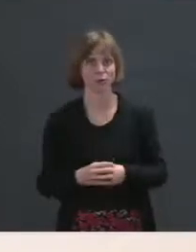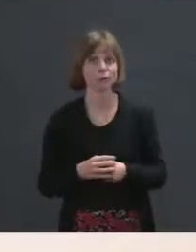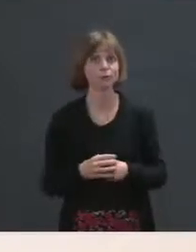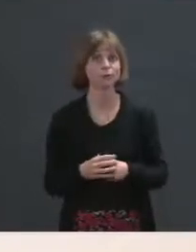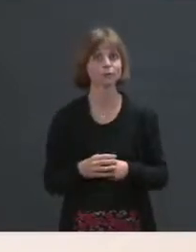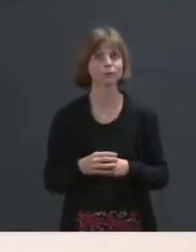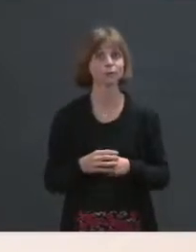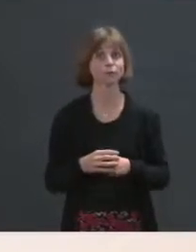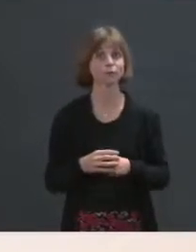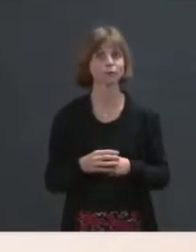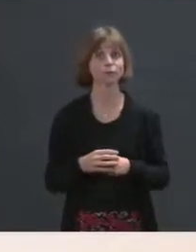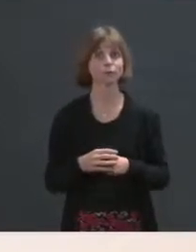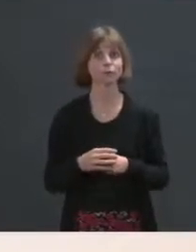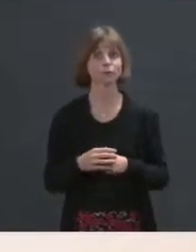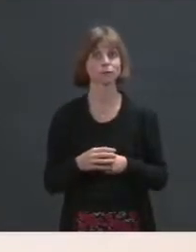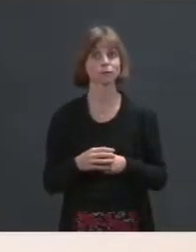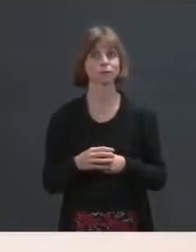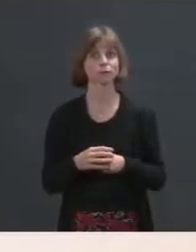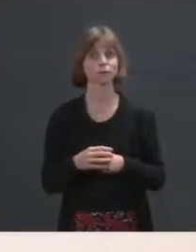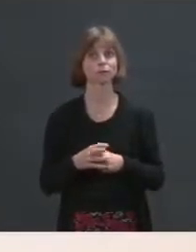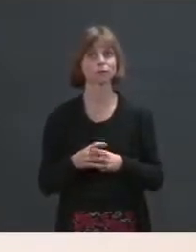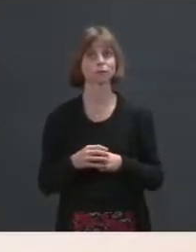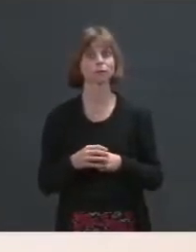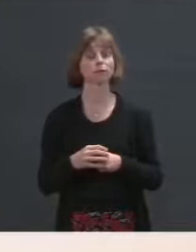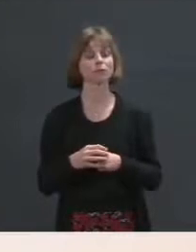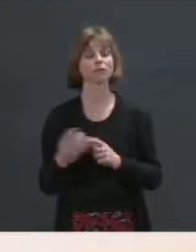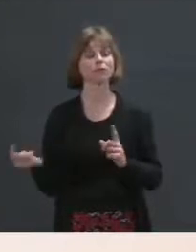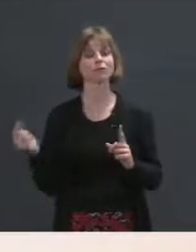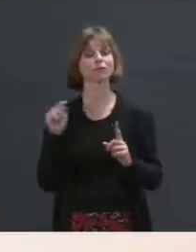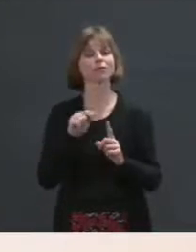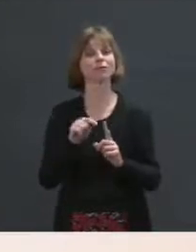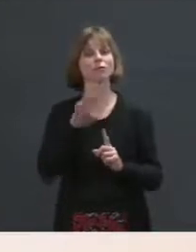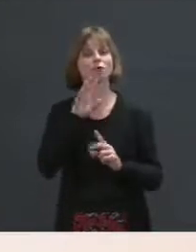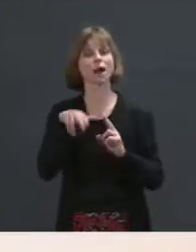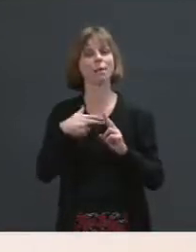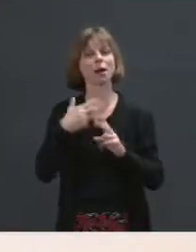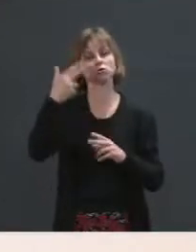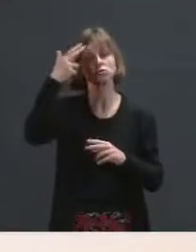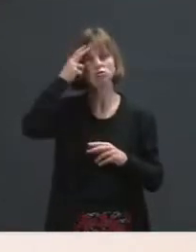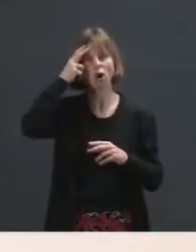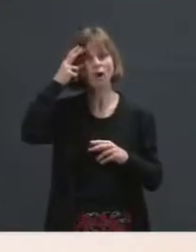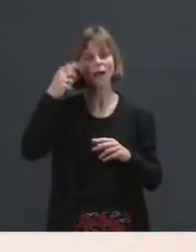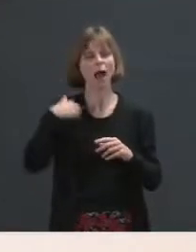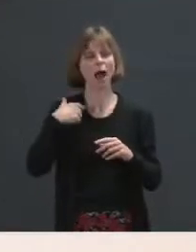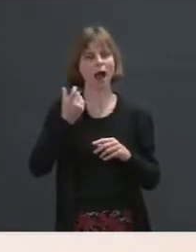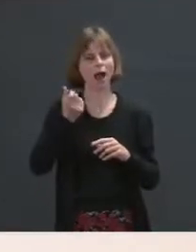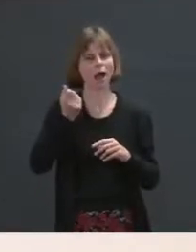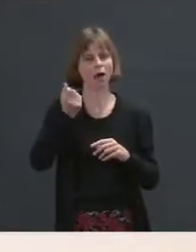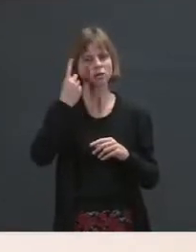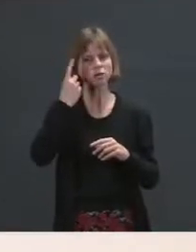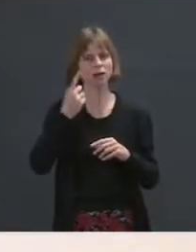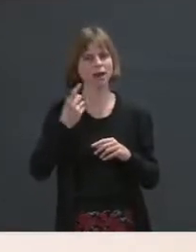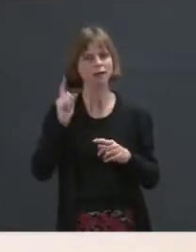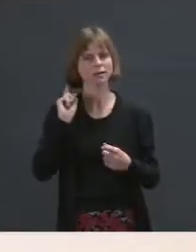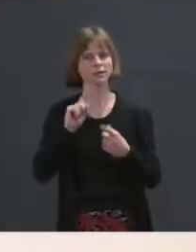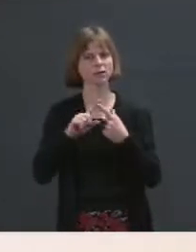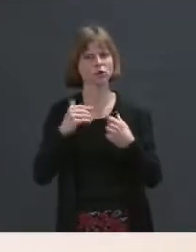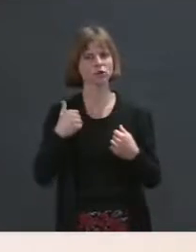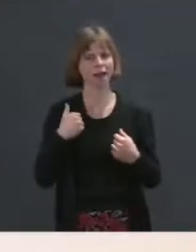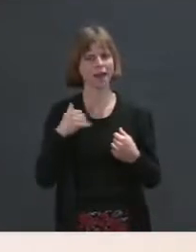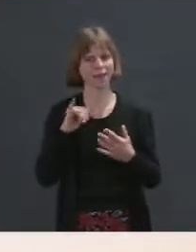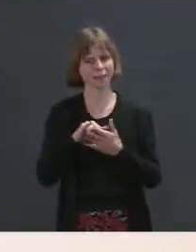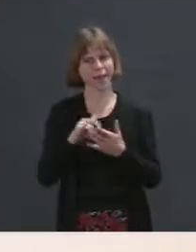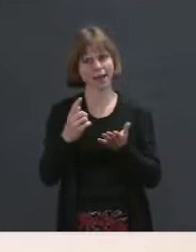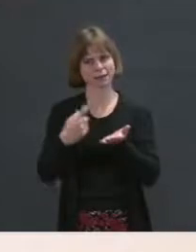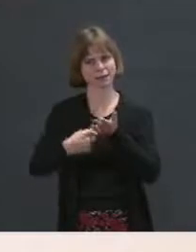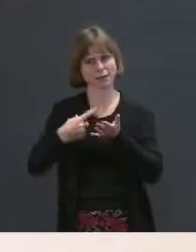David. Jen, just back on the Saudi issue, I understand that until you've had the conversation, you're not going to talk